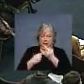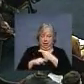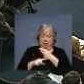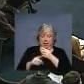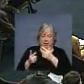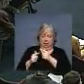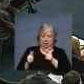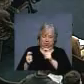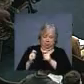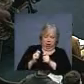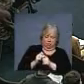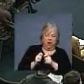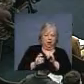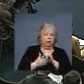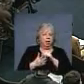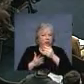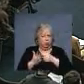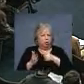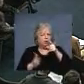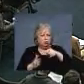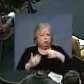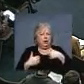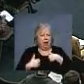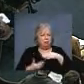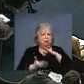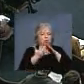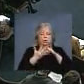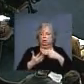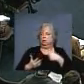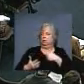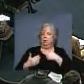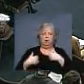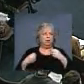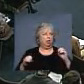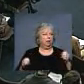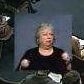which is what you should have before you. We don't have anything.